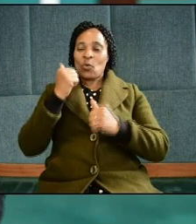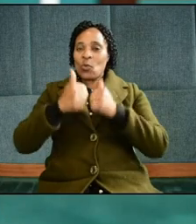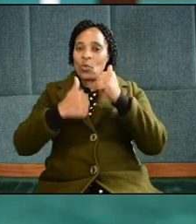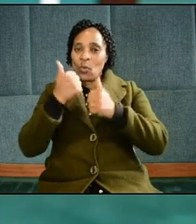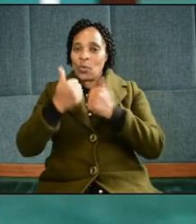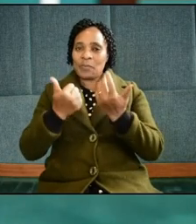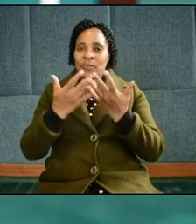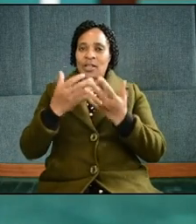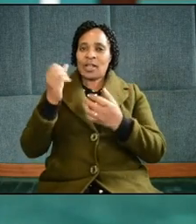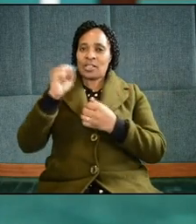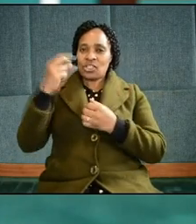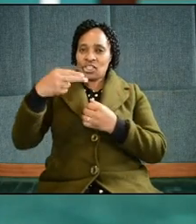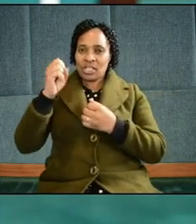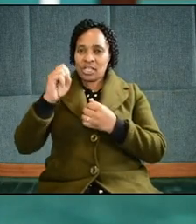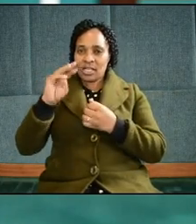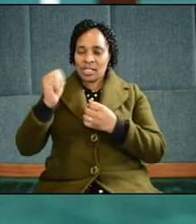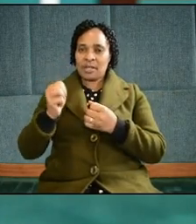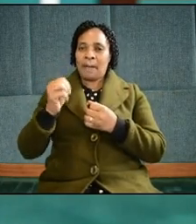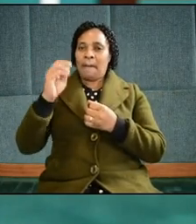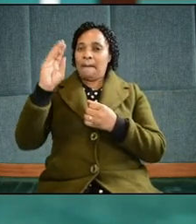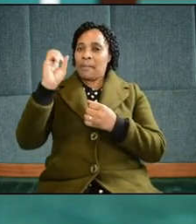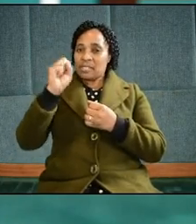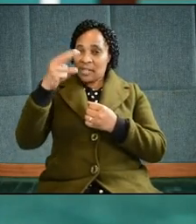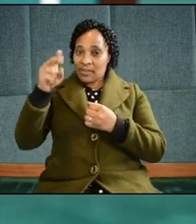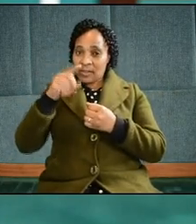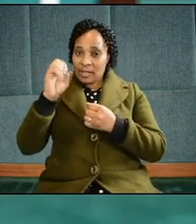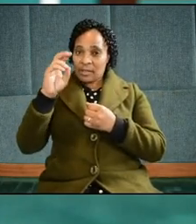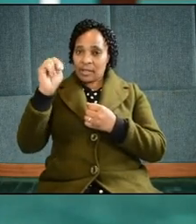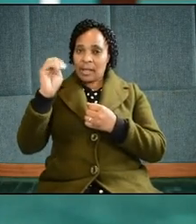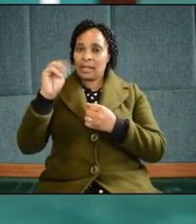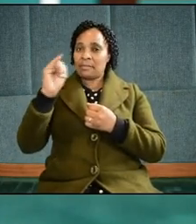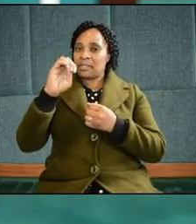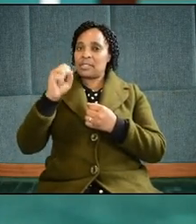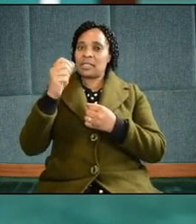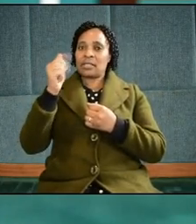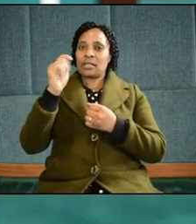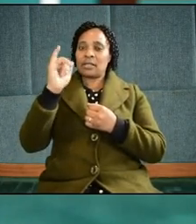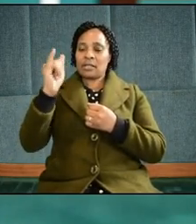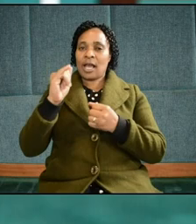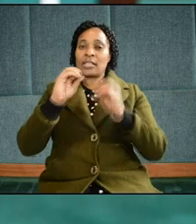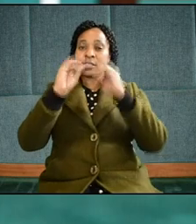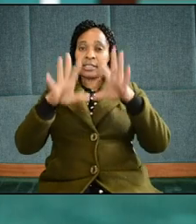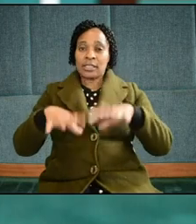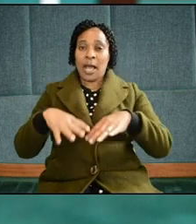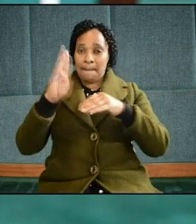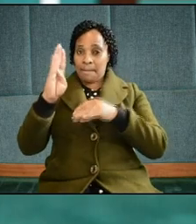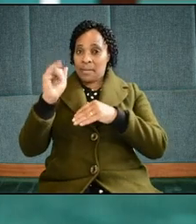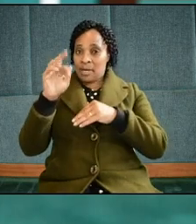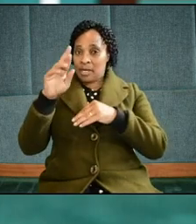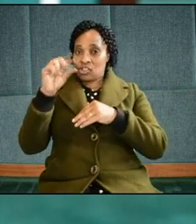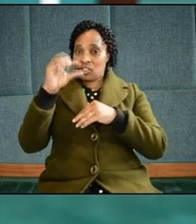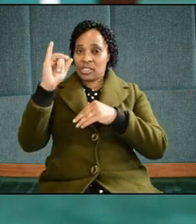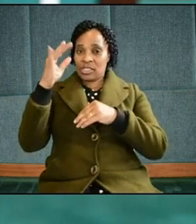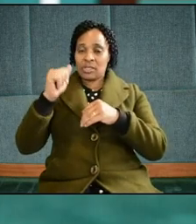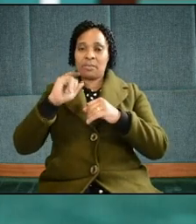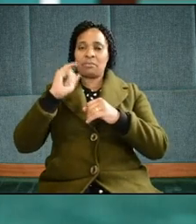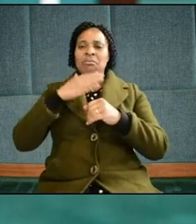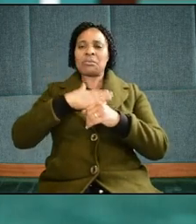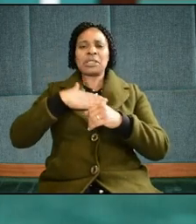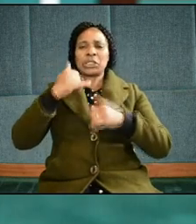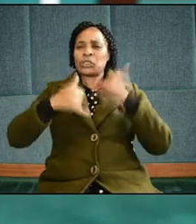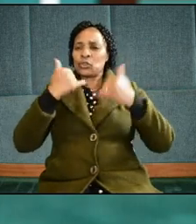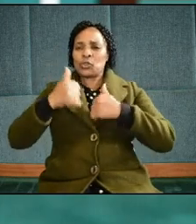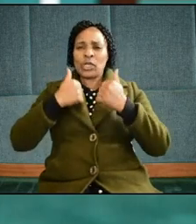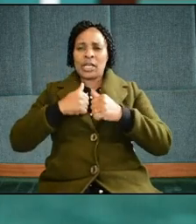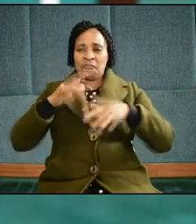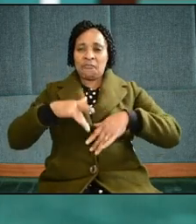Sid, Ashley, Misati, and our wonderful teen teacher, Teacher Bridget. So we hope that you enjoy and that you feel at the